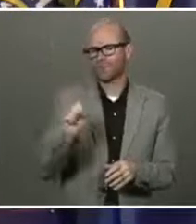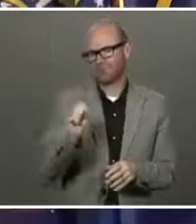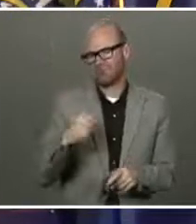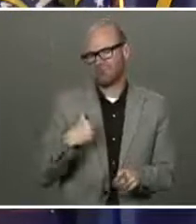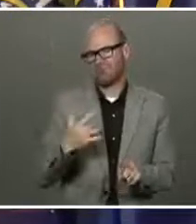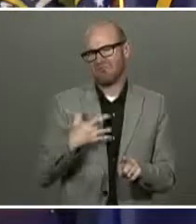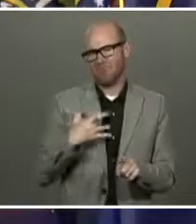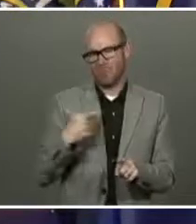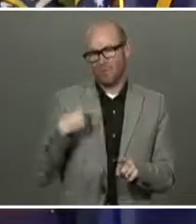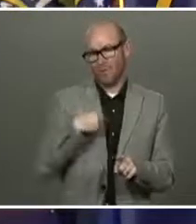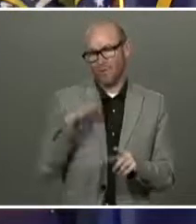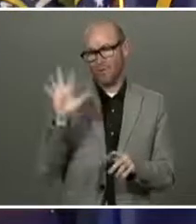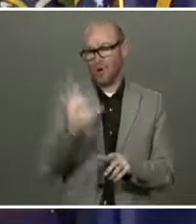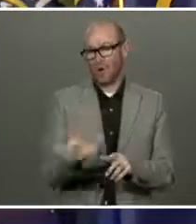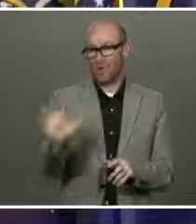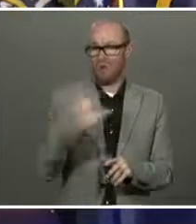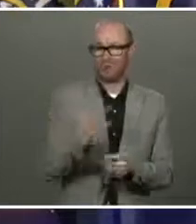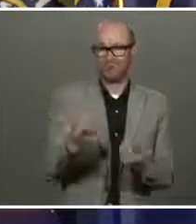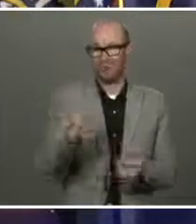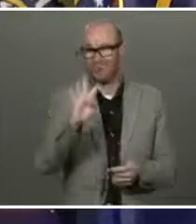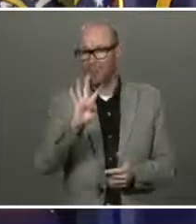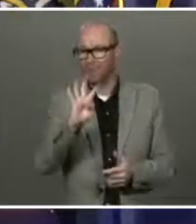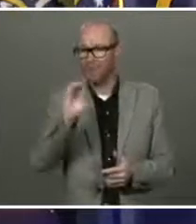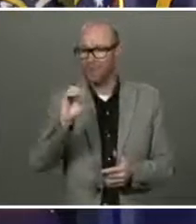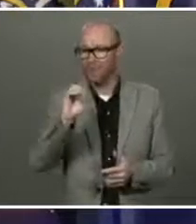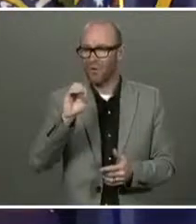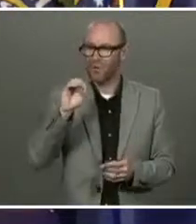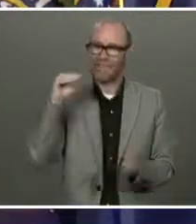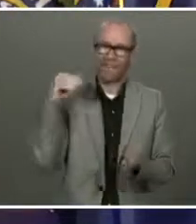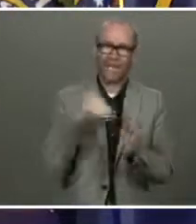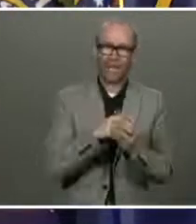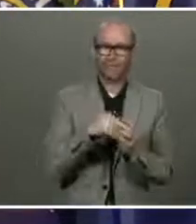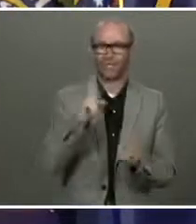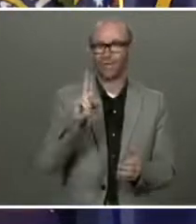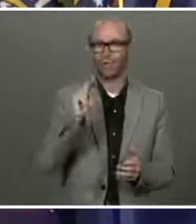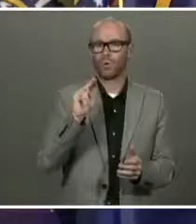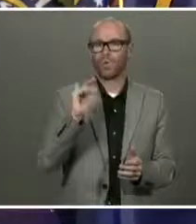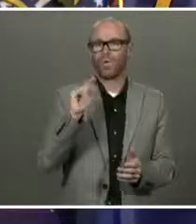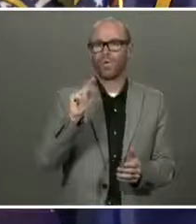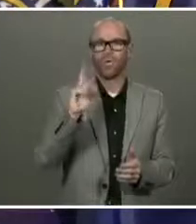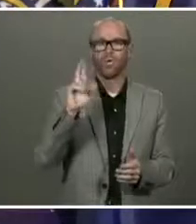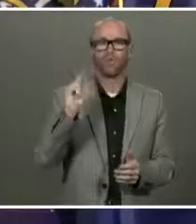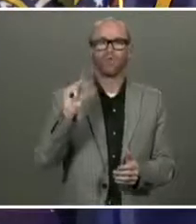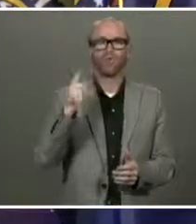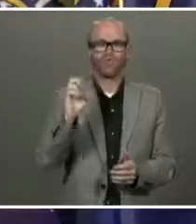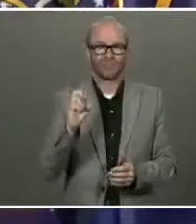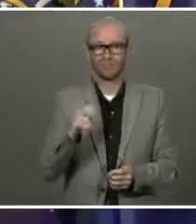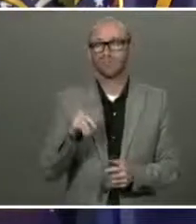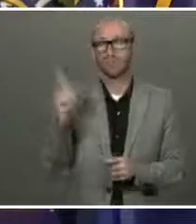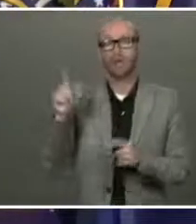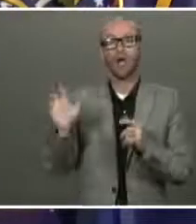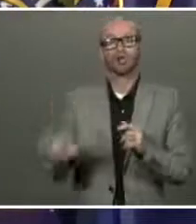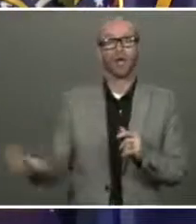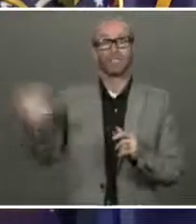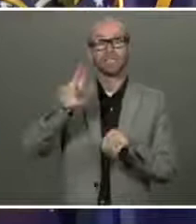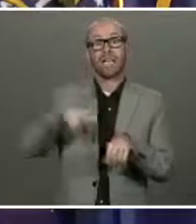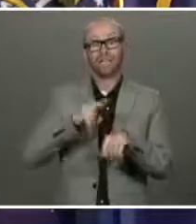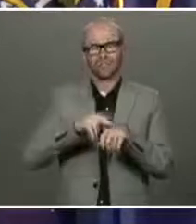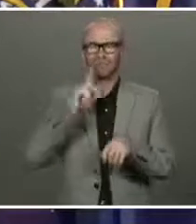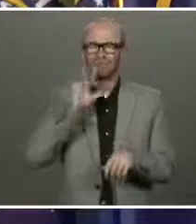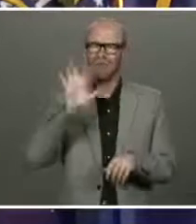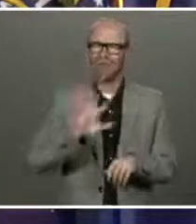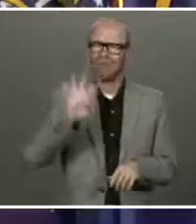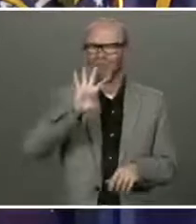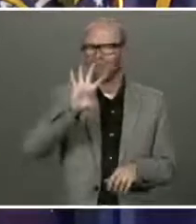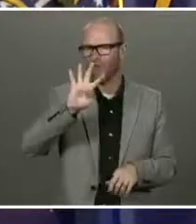I think we're somewhere in the 40,000 unit range, and I think across the nation it's somewhere in the 4 million range. Those were some numbers I heard in the